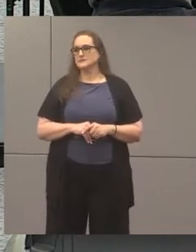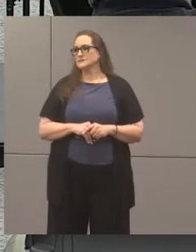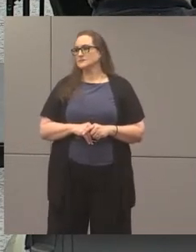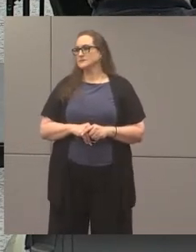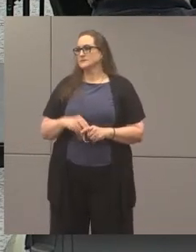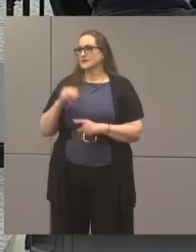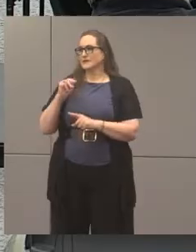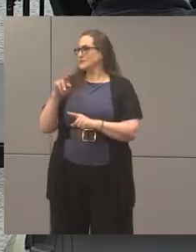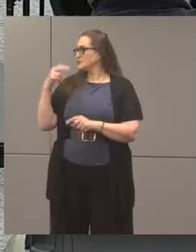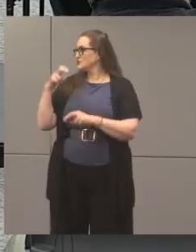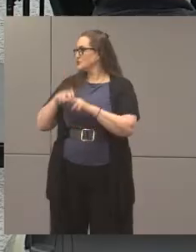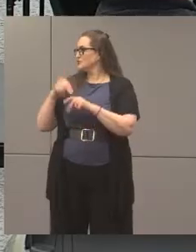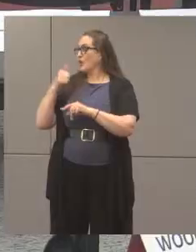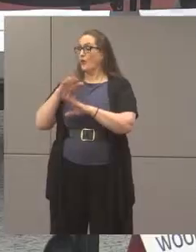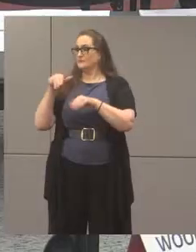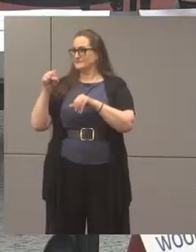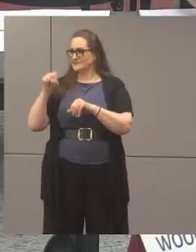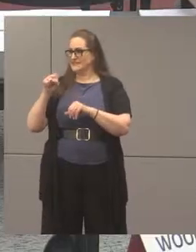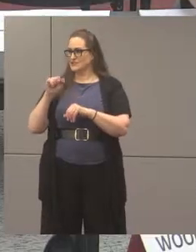Mr. Chair? Yes, sir.